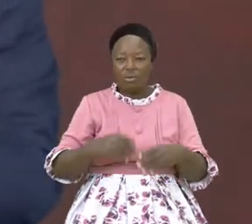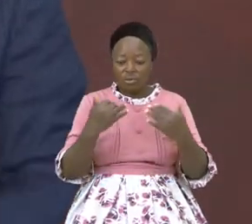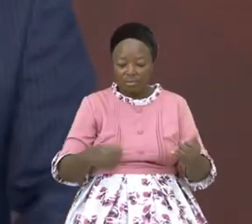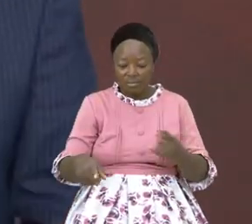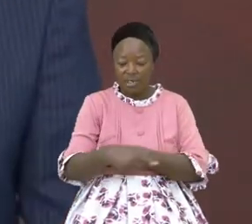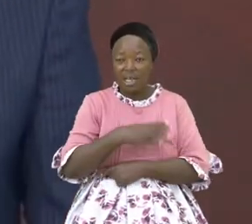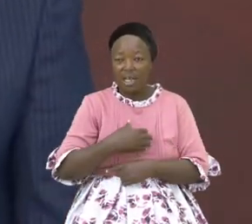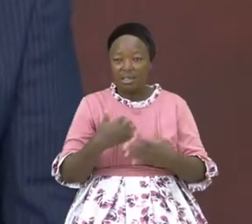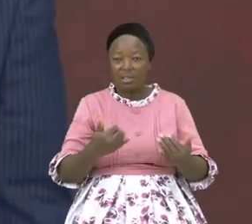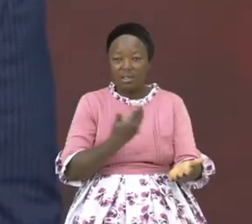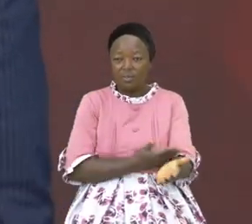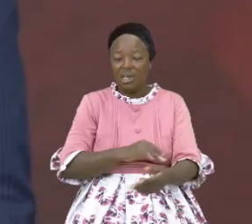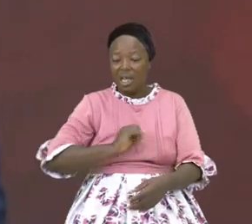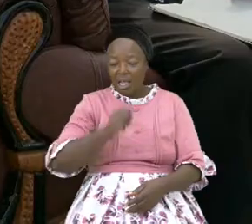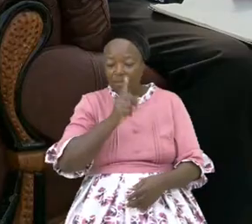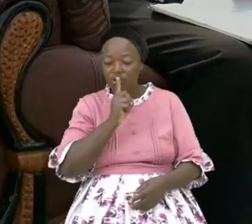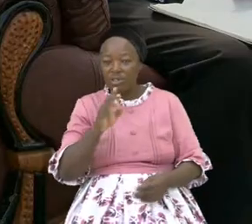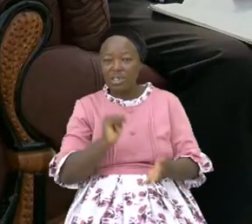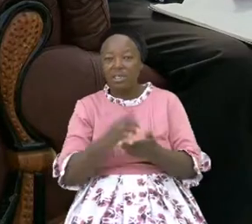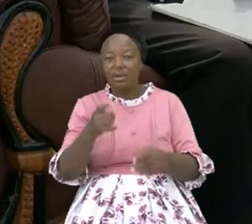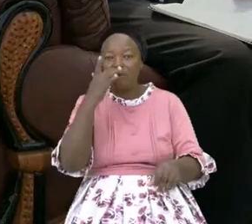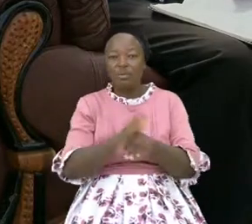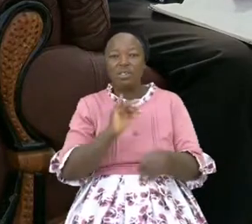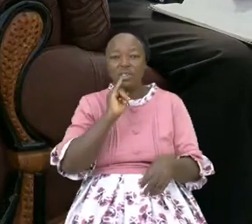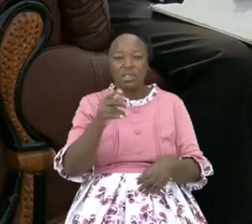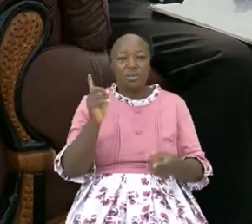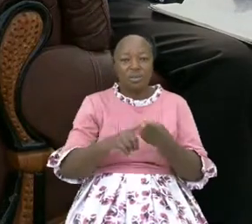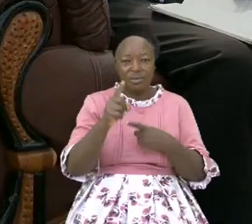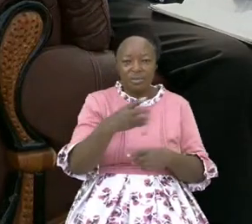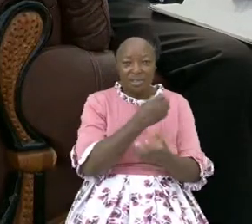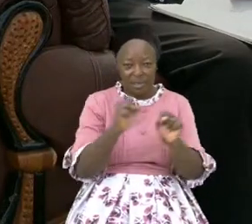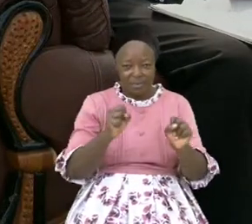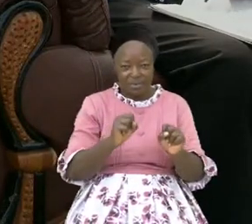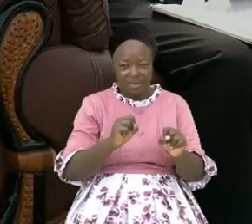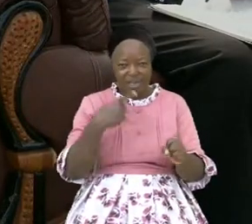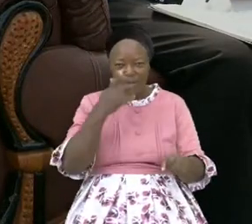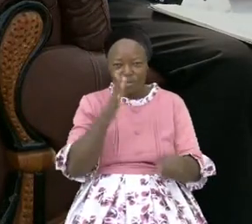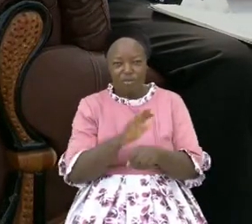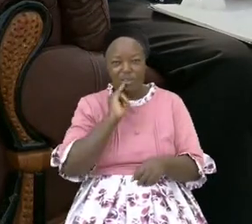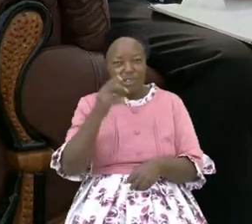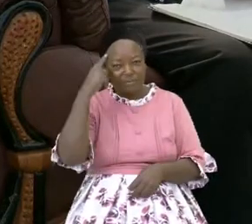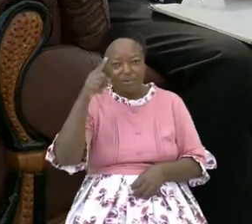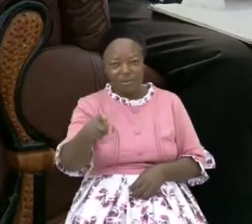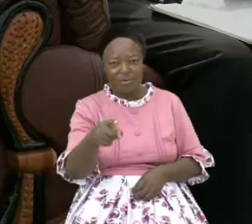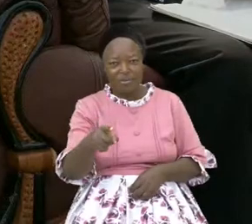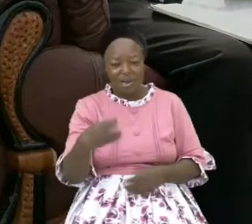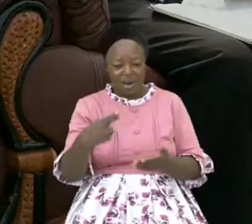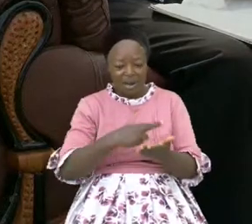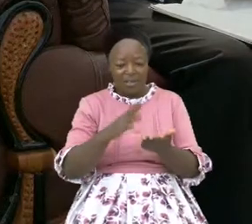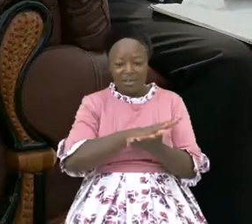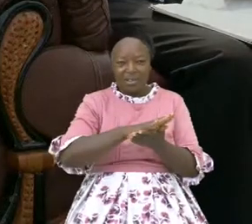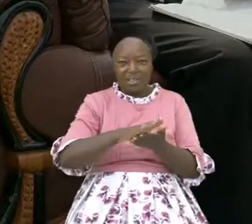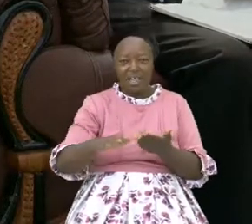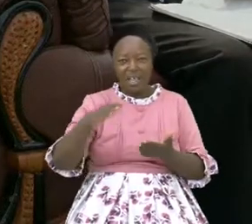assuring you, the promise is unto you. Salvation, the promise is unto you. Righteousness,